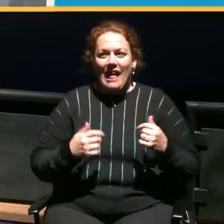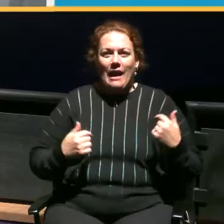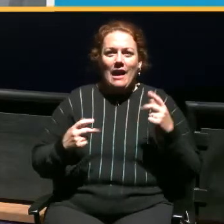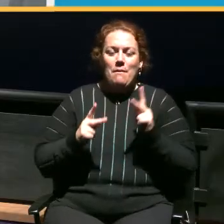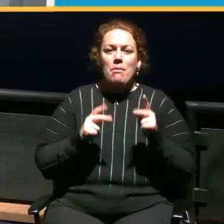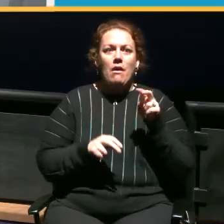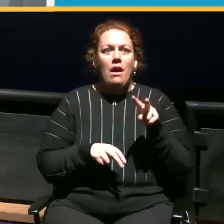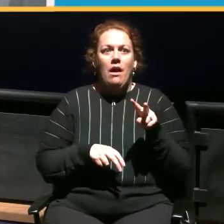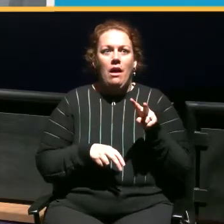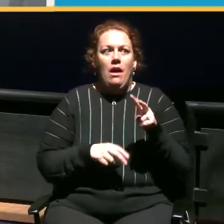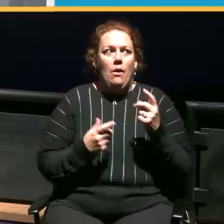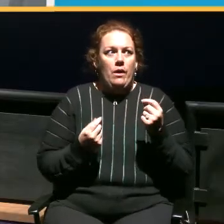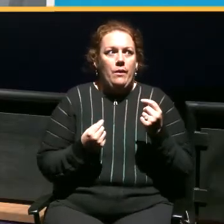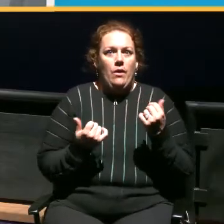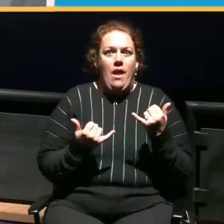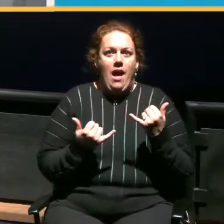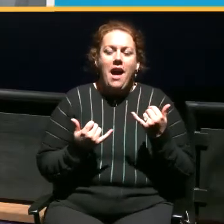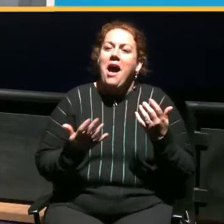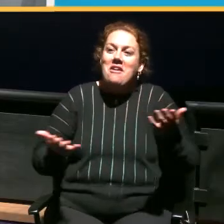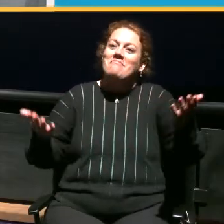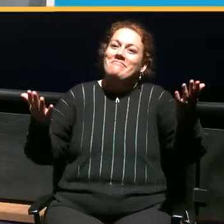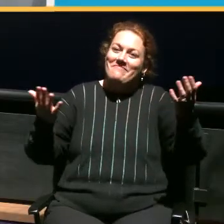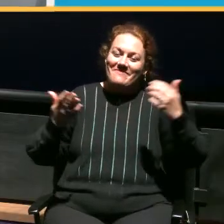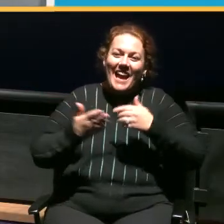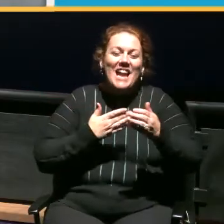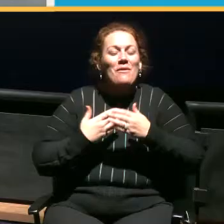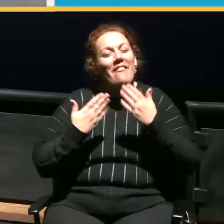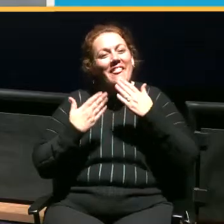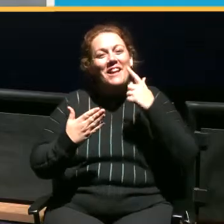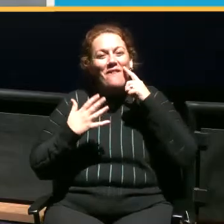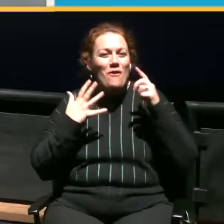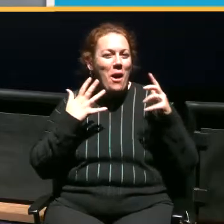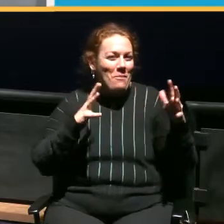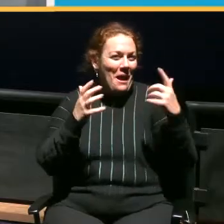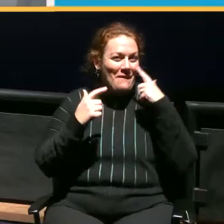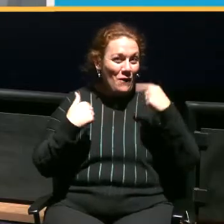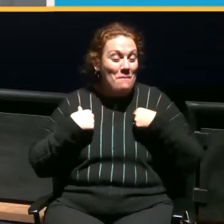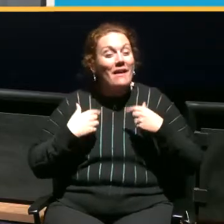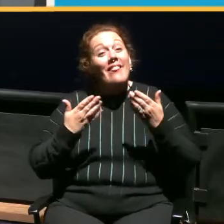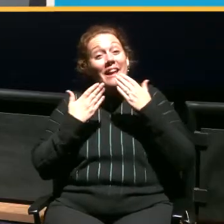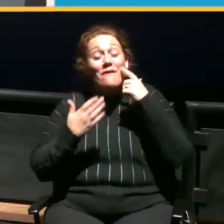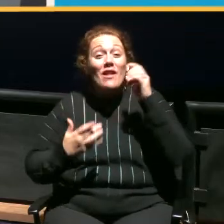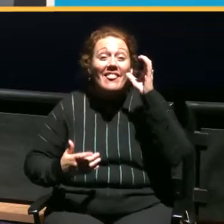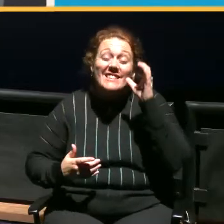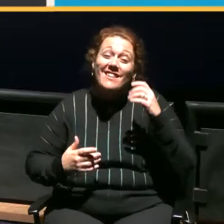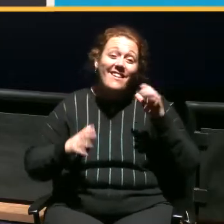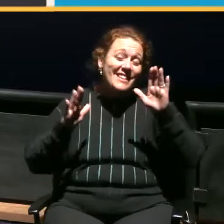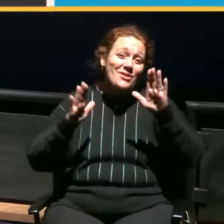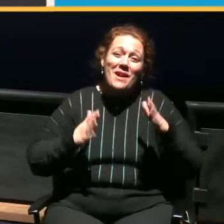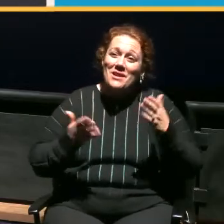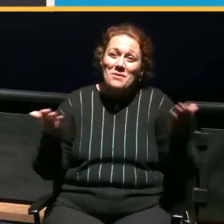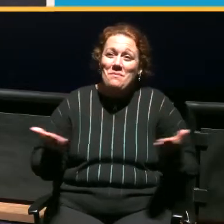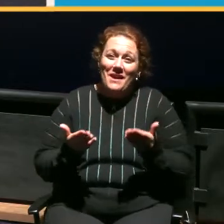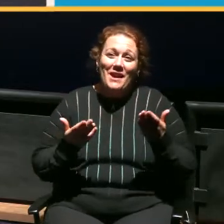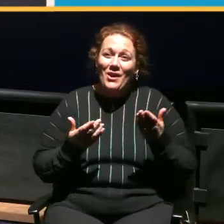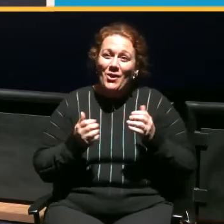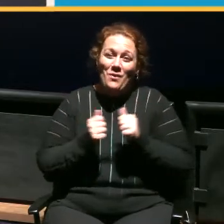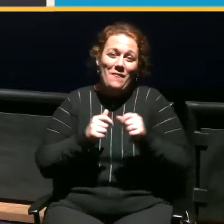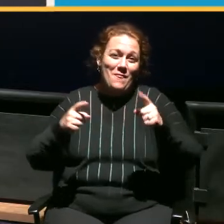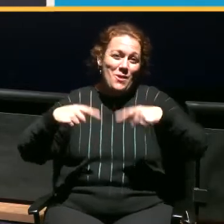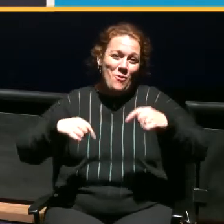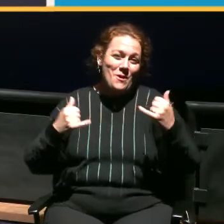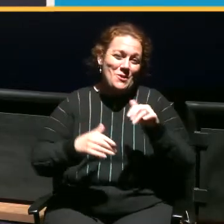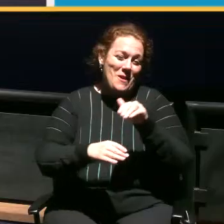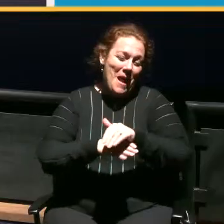Well, I don't know. It's pretty cool. Anyway, thank you for applauding for me, and thank you for listening. It's great to be able to relive this with you tonight, so thank